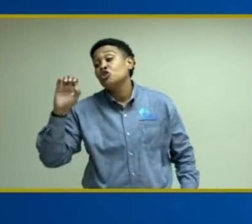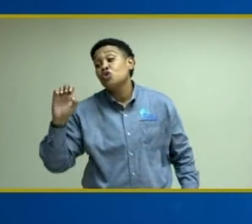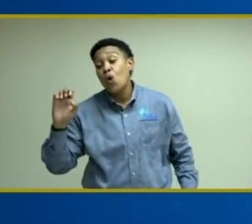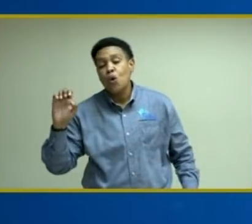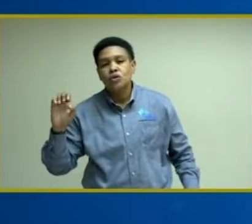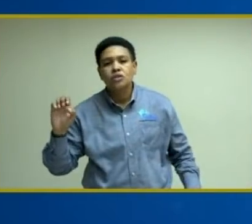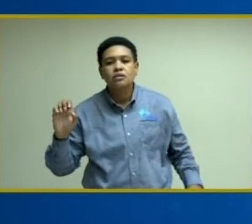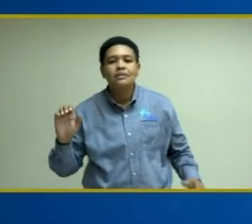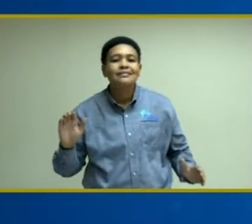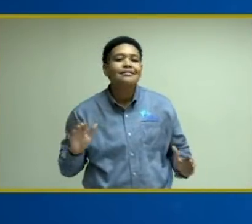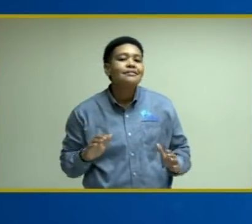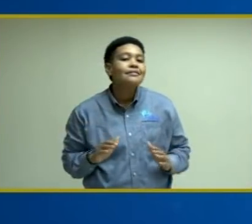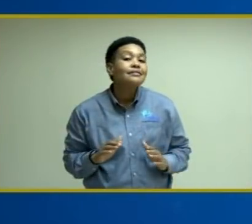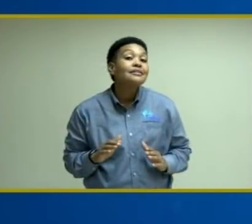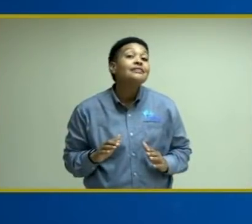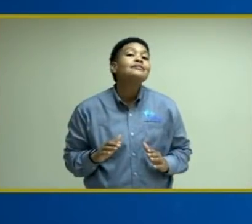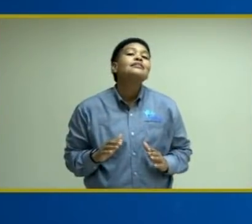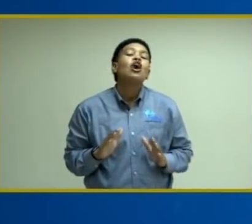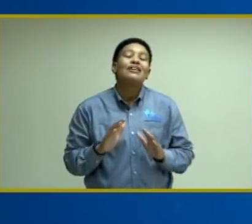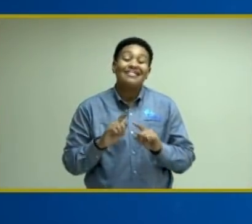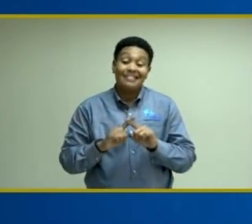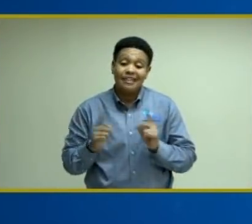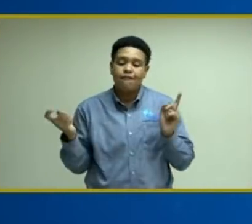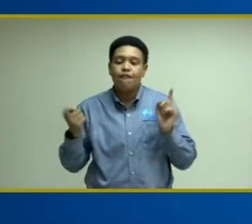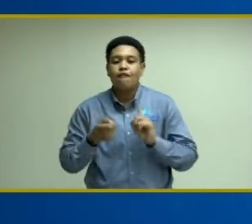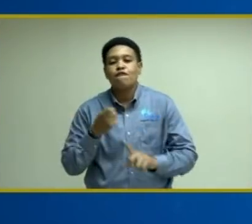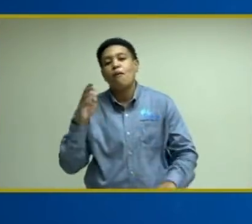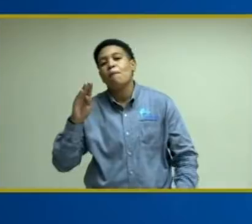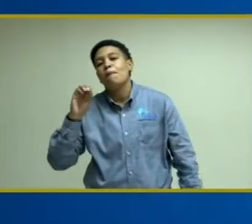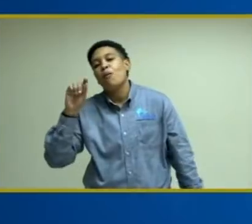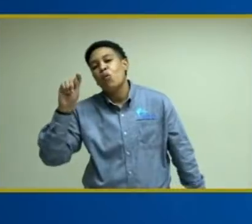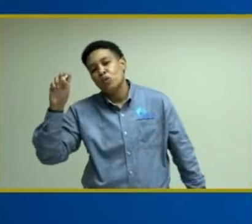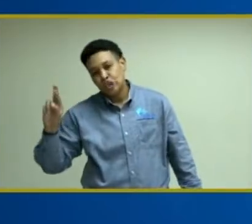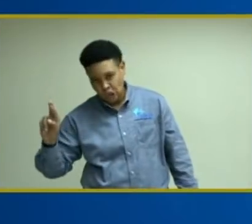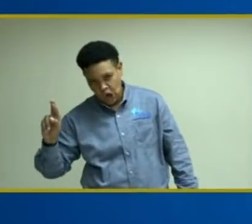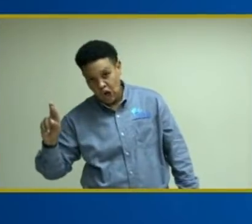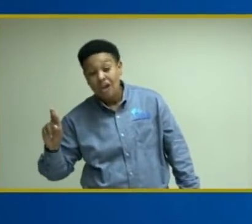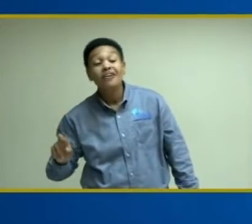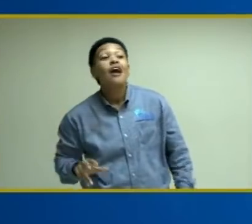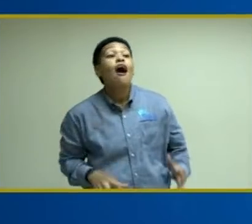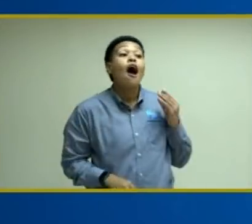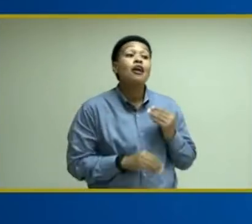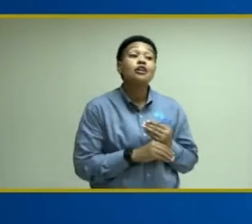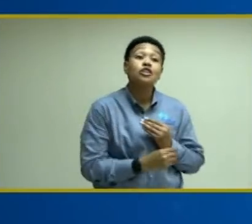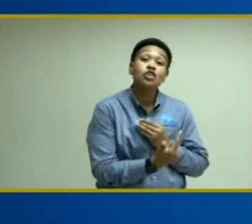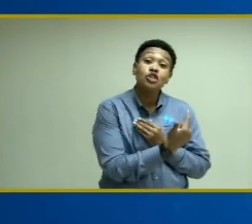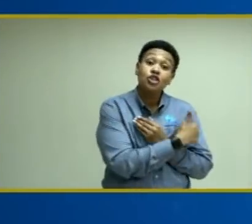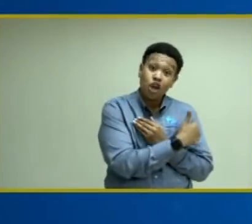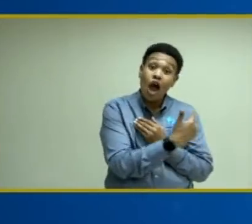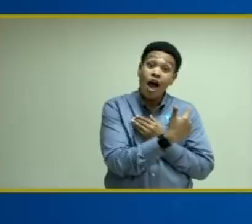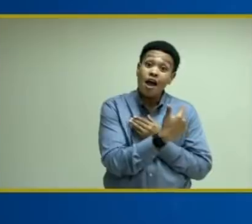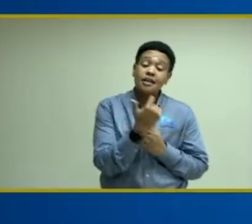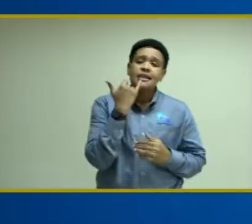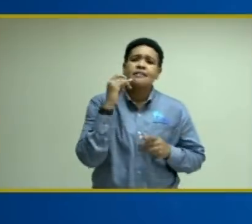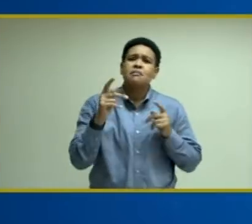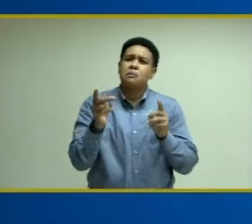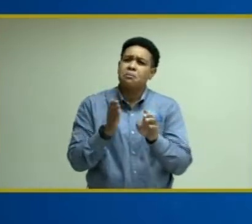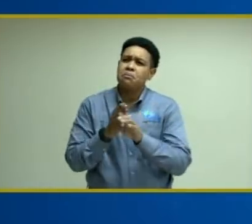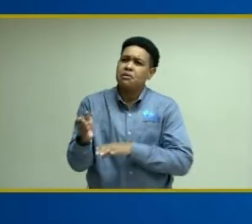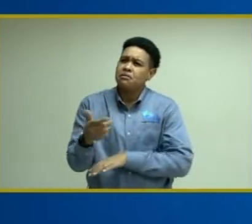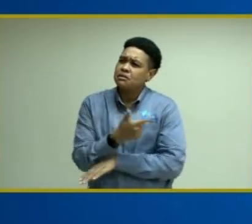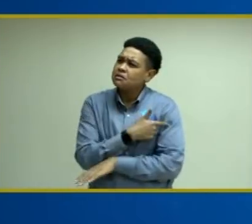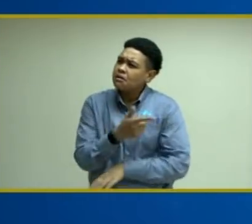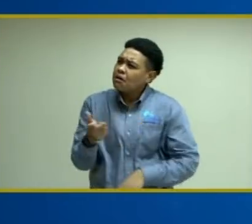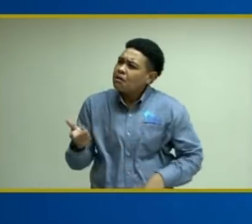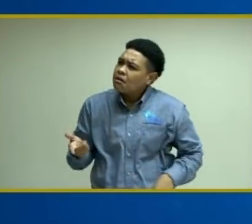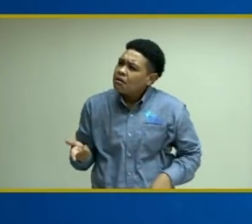is given if we think that the persons having received the primary immunization have not